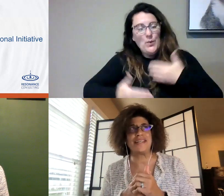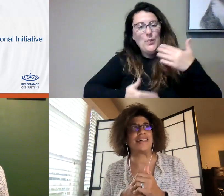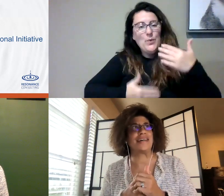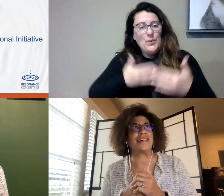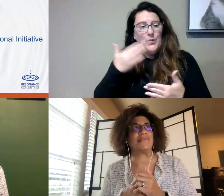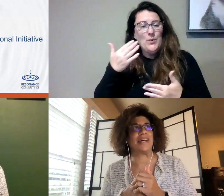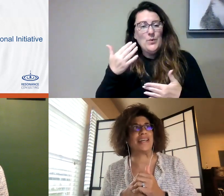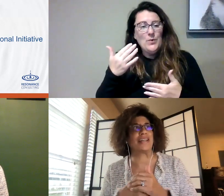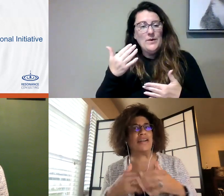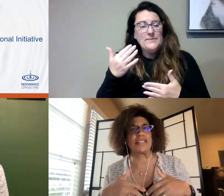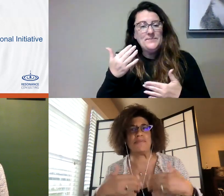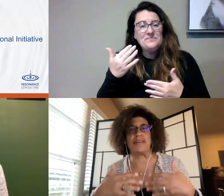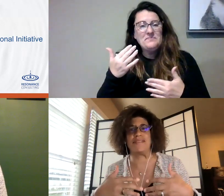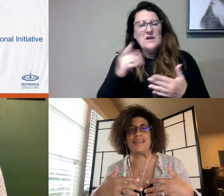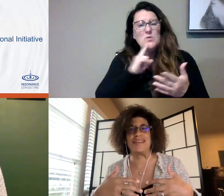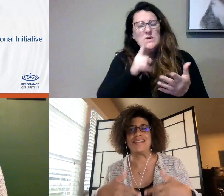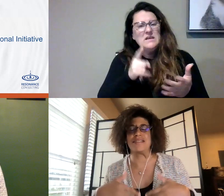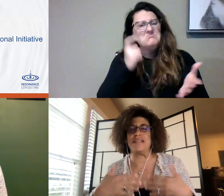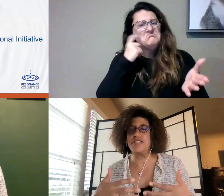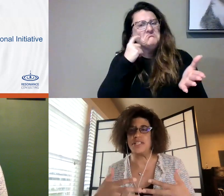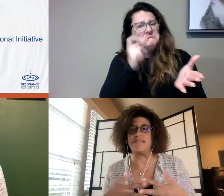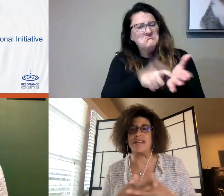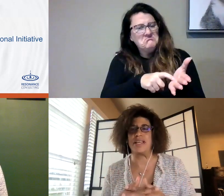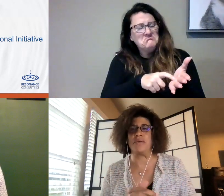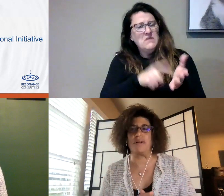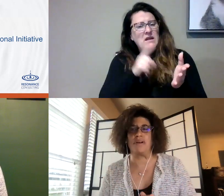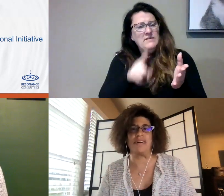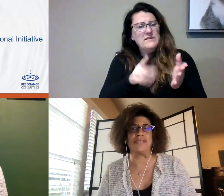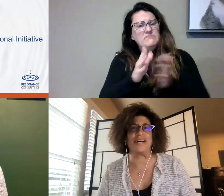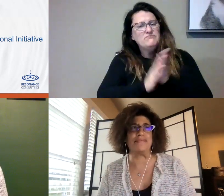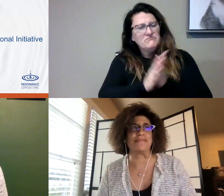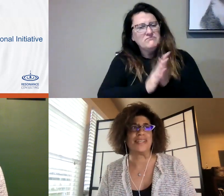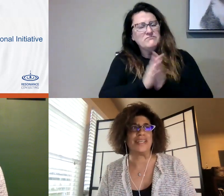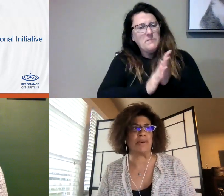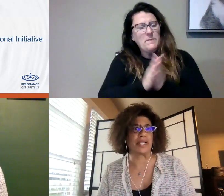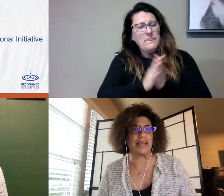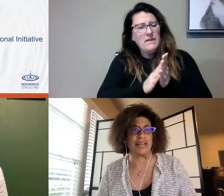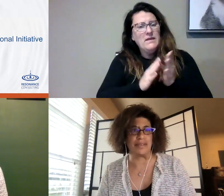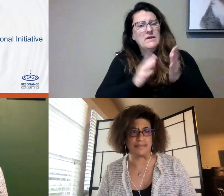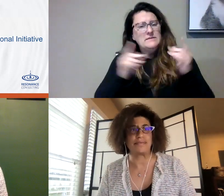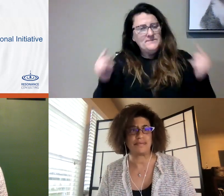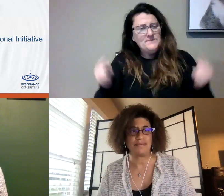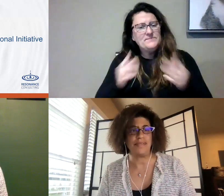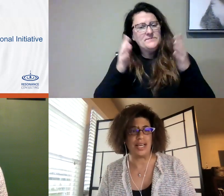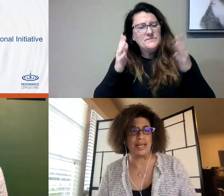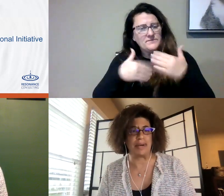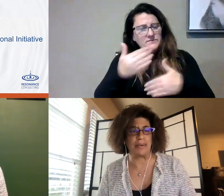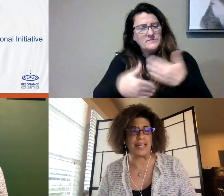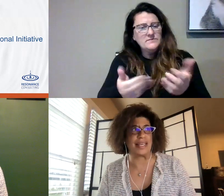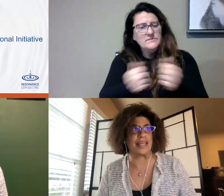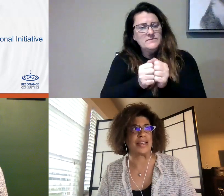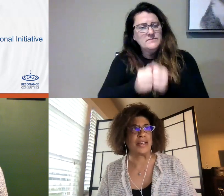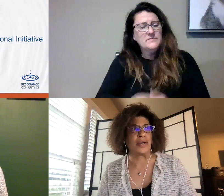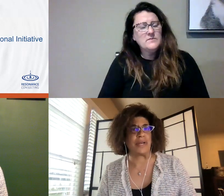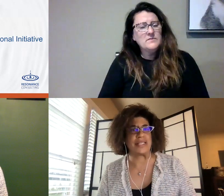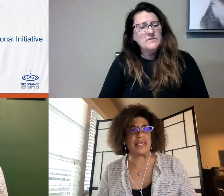just an acknowledgement of this initiative that you all are embarking on. I want to